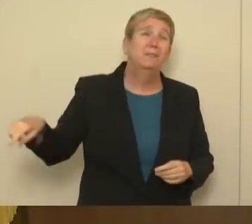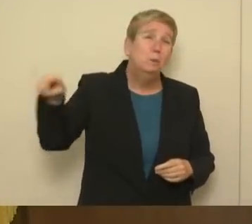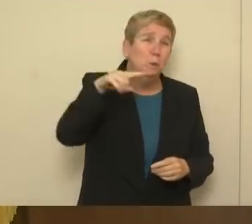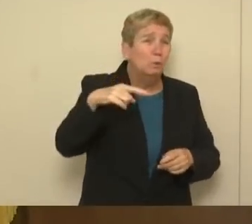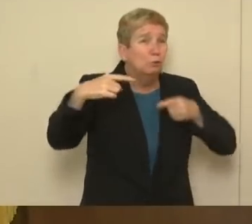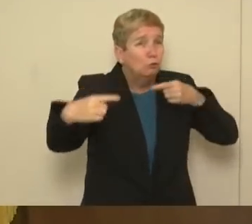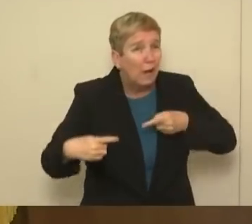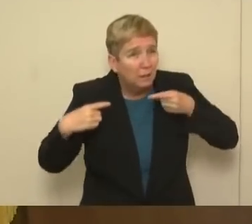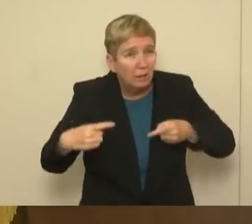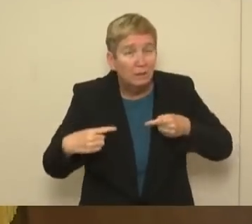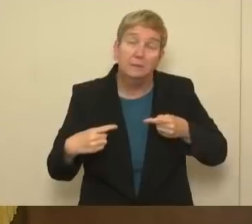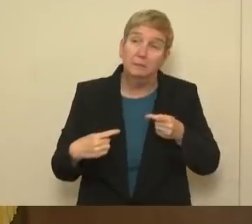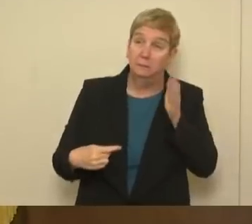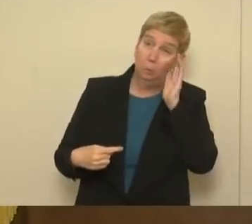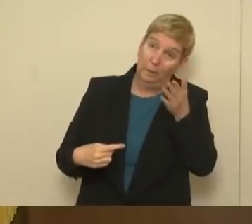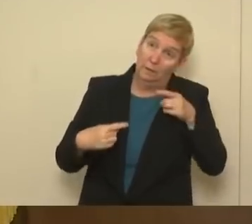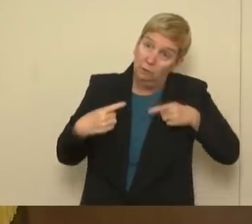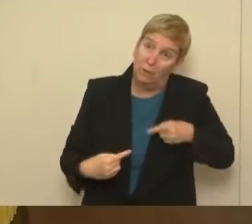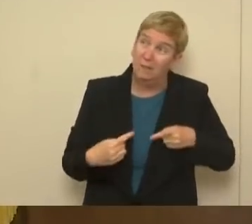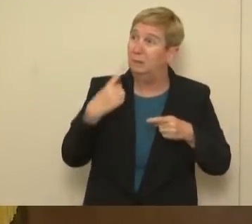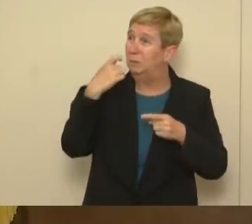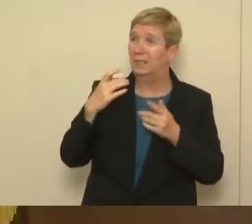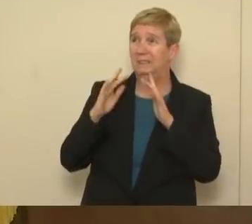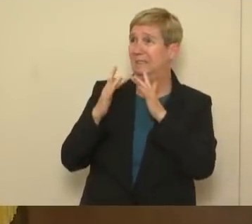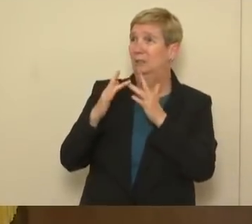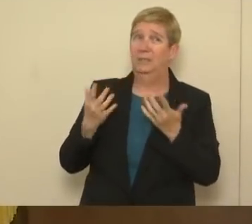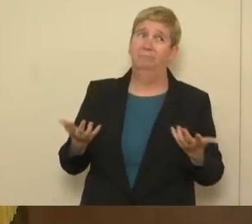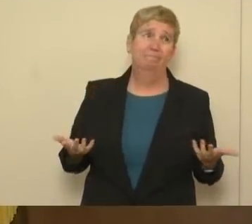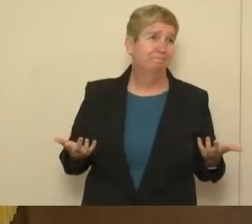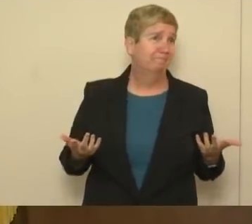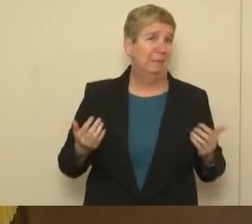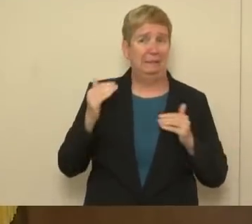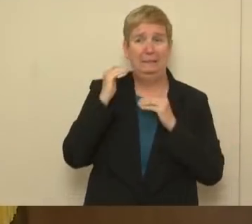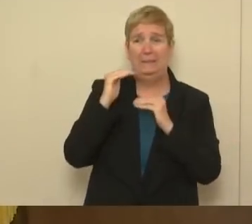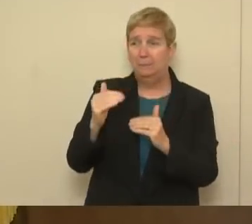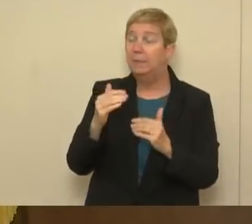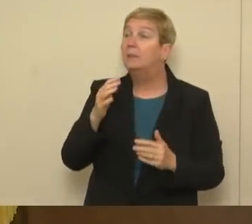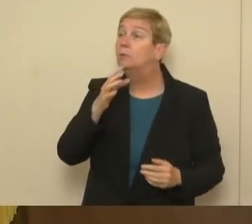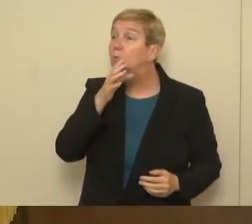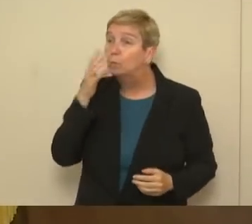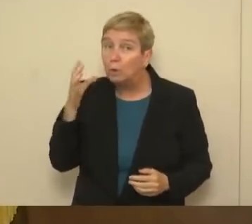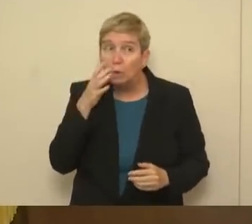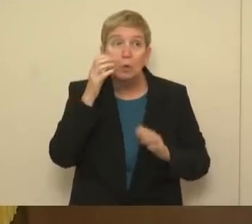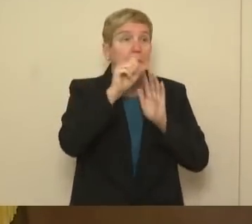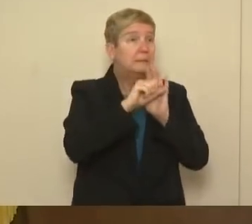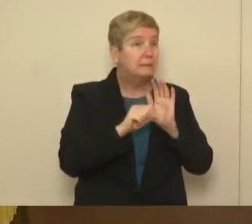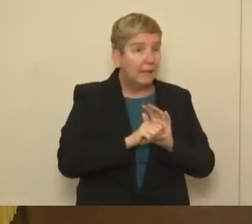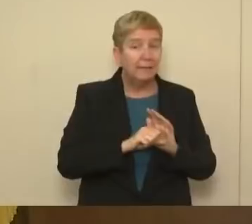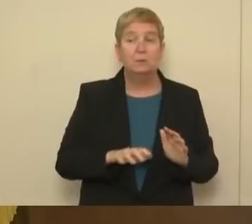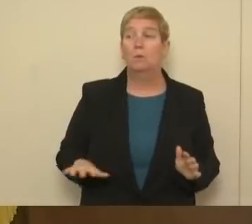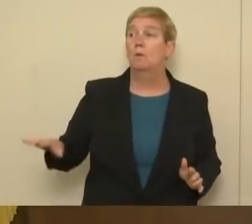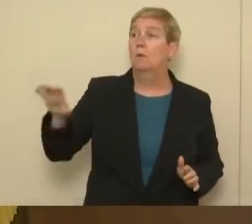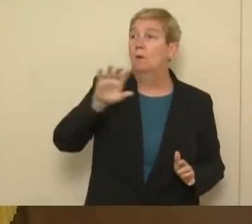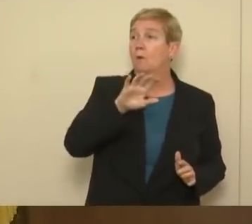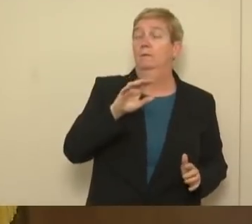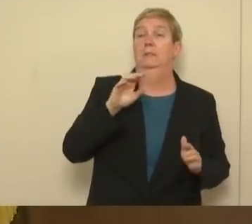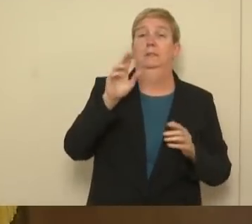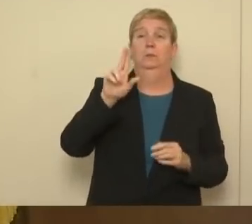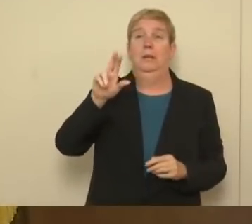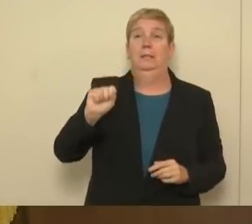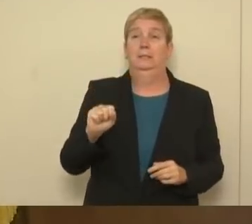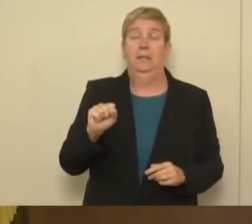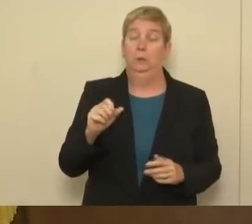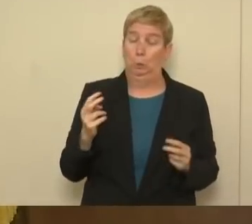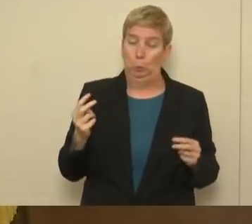will, because we don't have connectivity in this state. Rural states around the country are hit hardest in